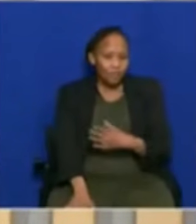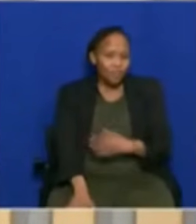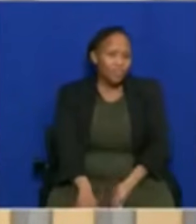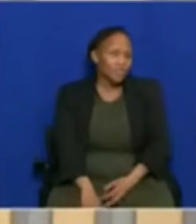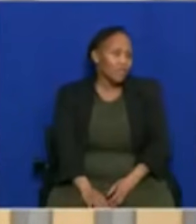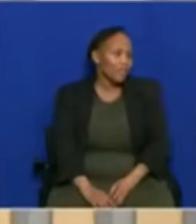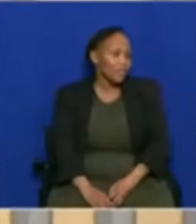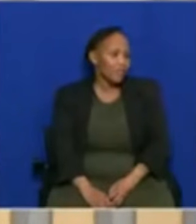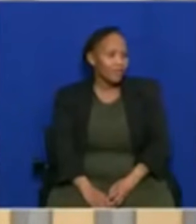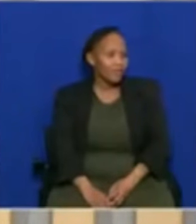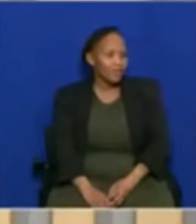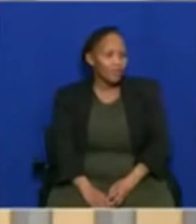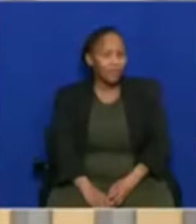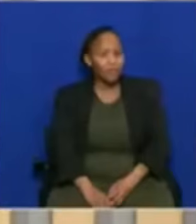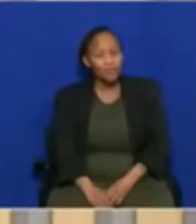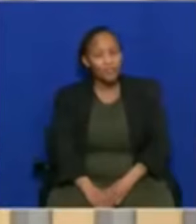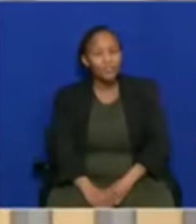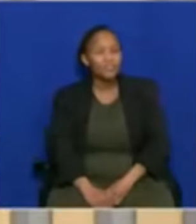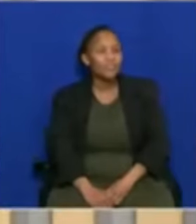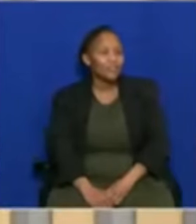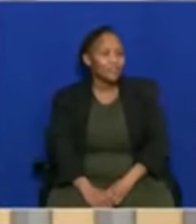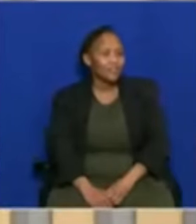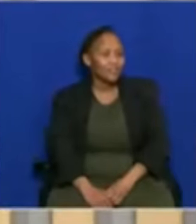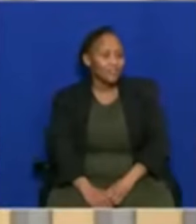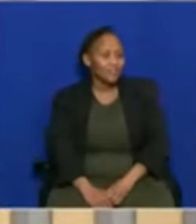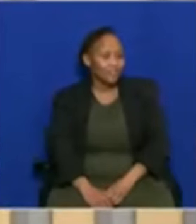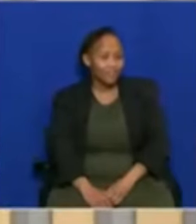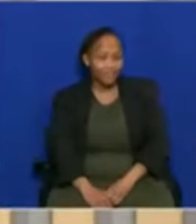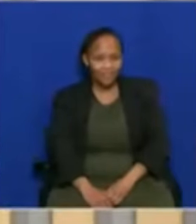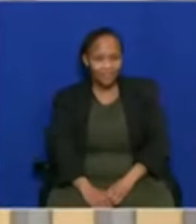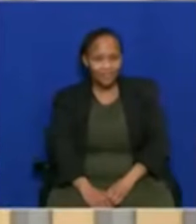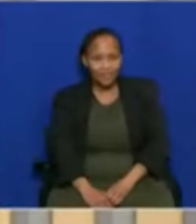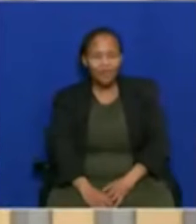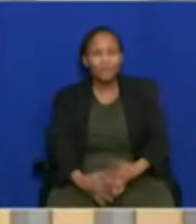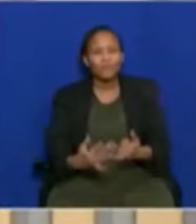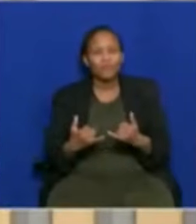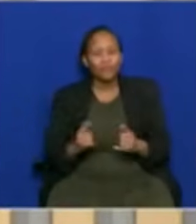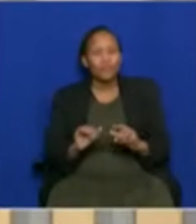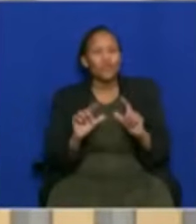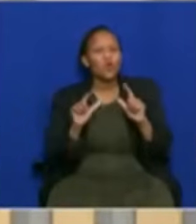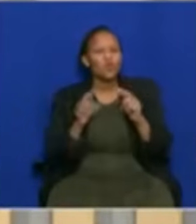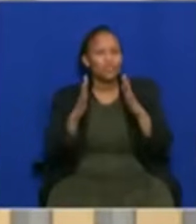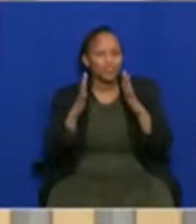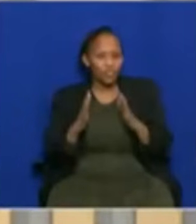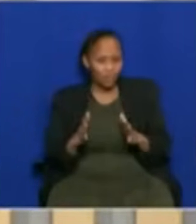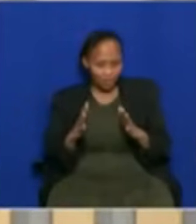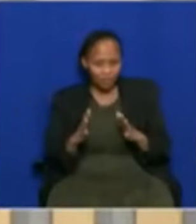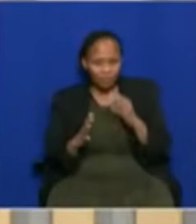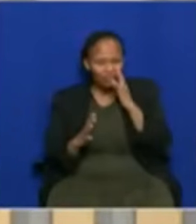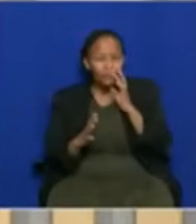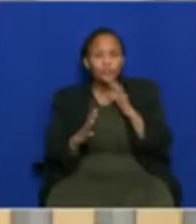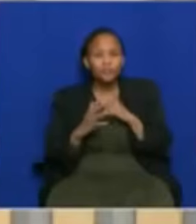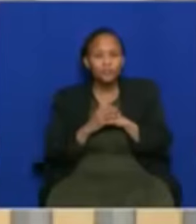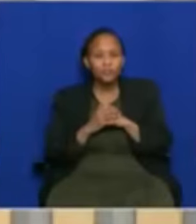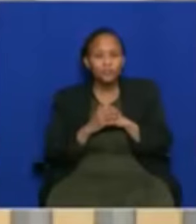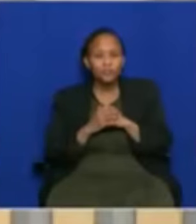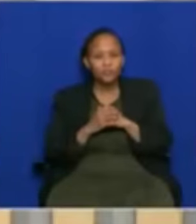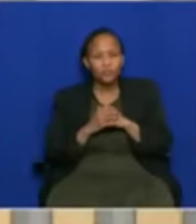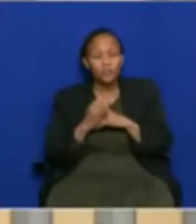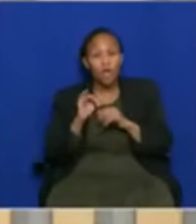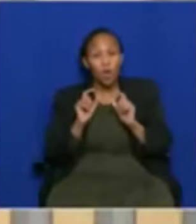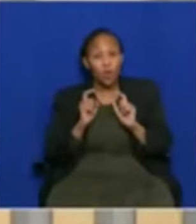Commissioner, thank you. I know that sometimes I give a long story, but let me just give a quick comment.